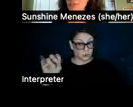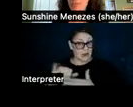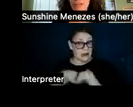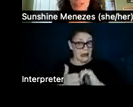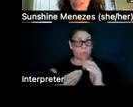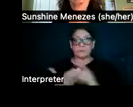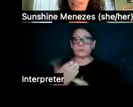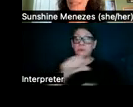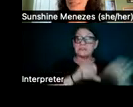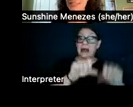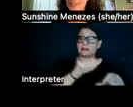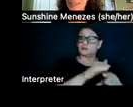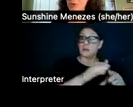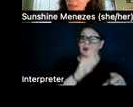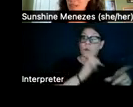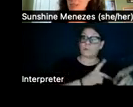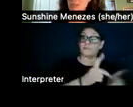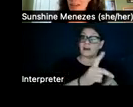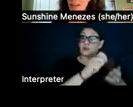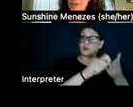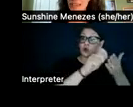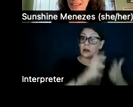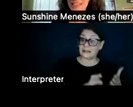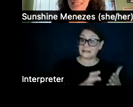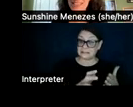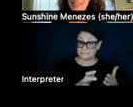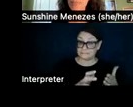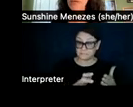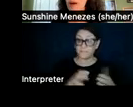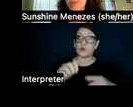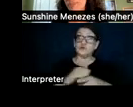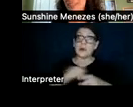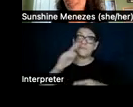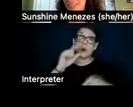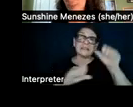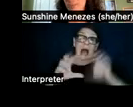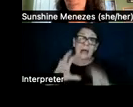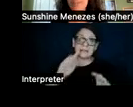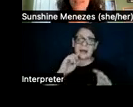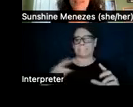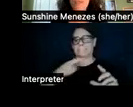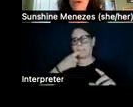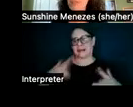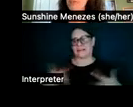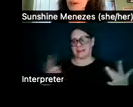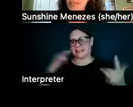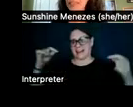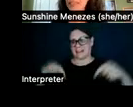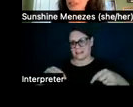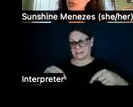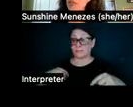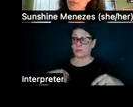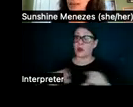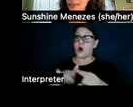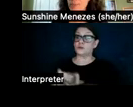training for professional journalists, communications training for scientists, and public events like this one. We also founded